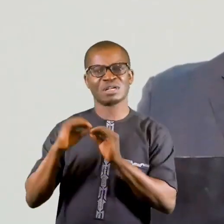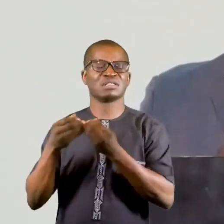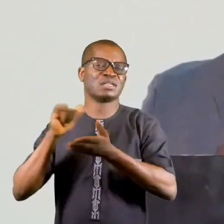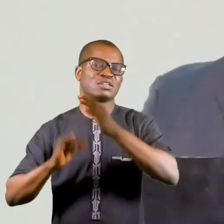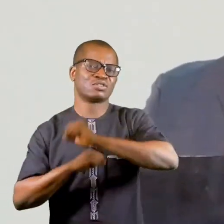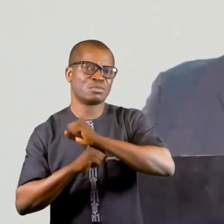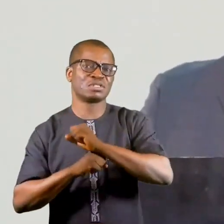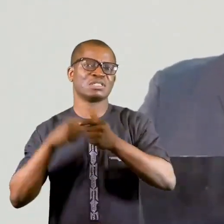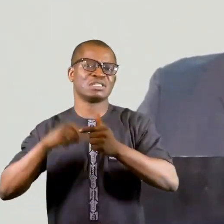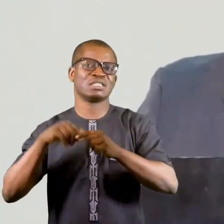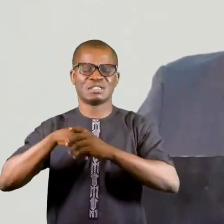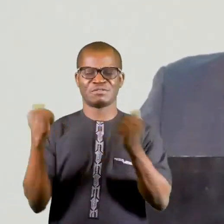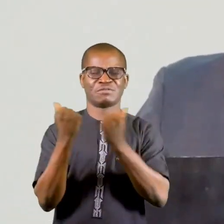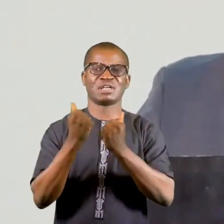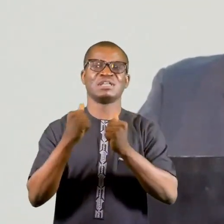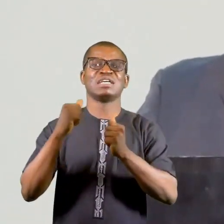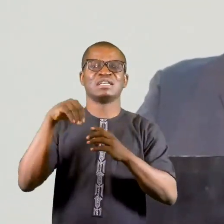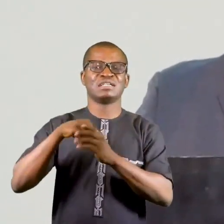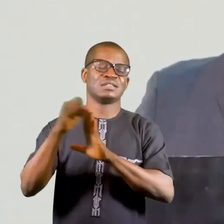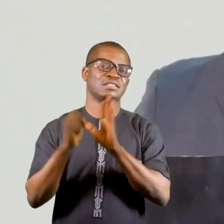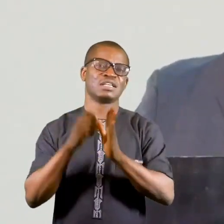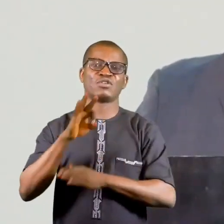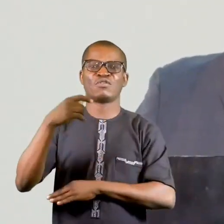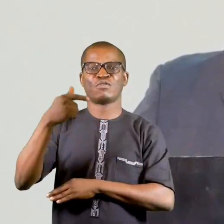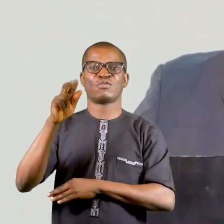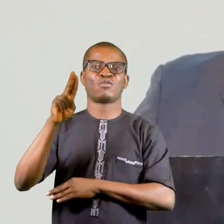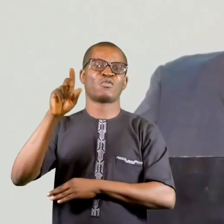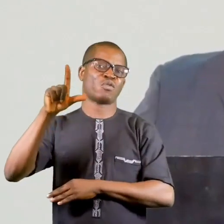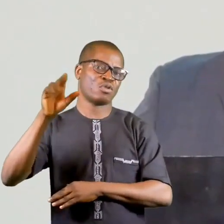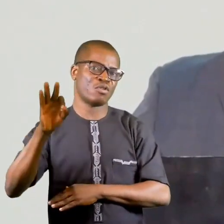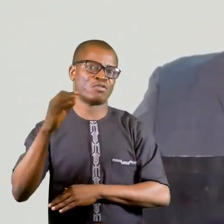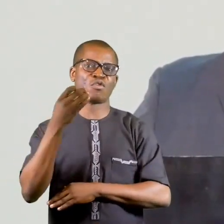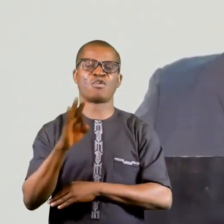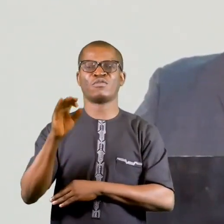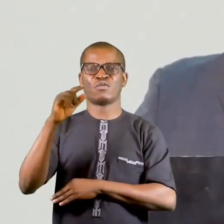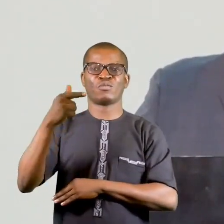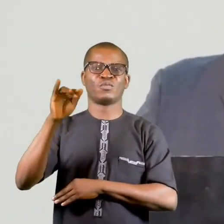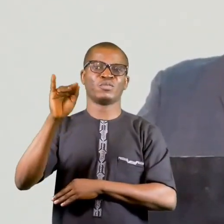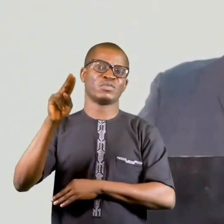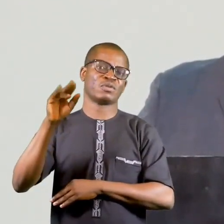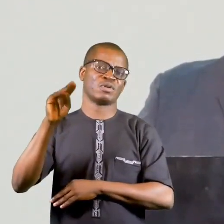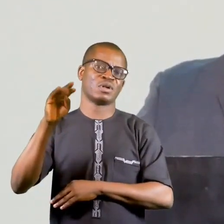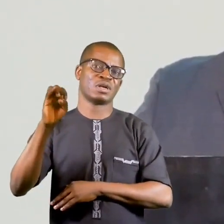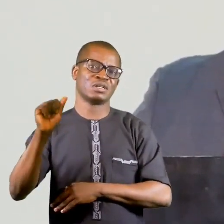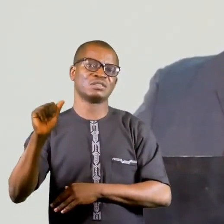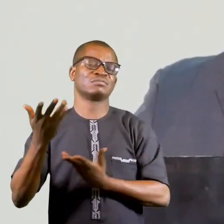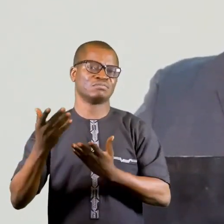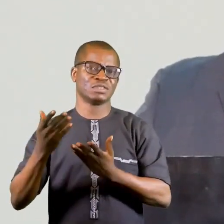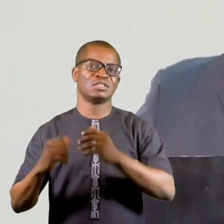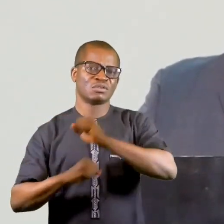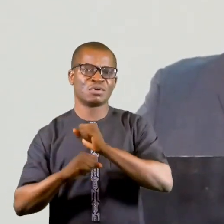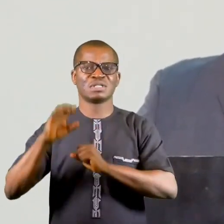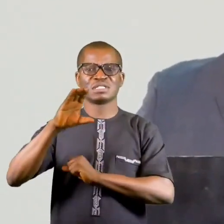to support the fight against human trafficking in the states of the Gulf of Guinea, with the overall objective to support national authorities and